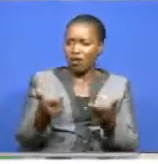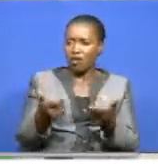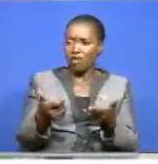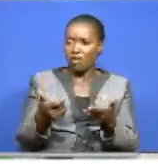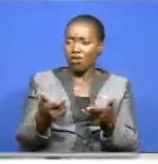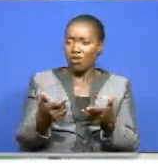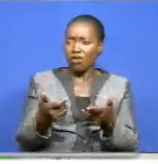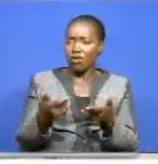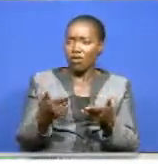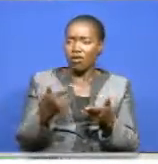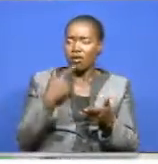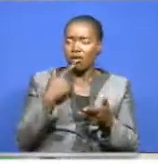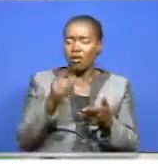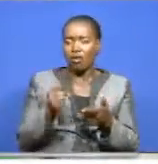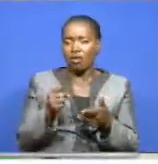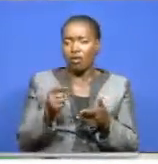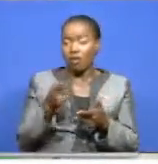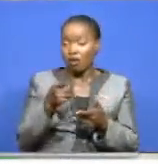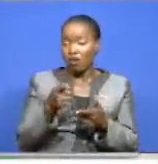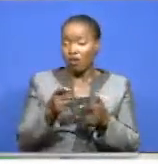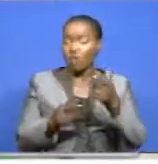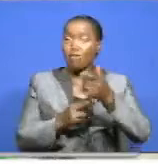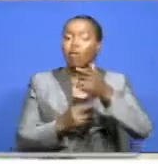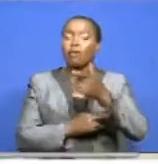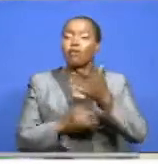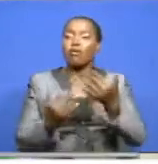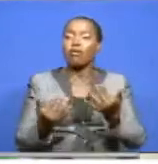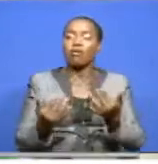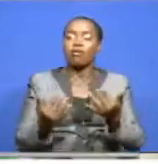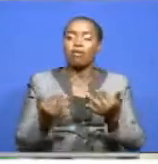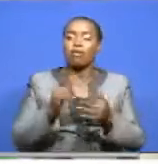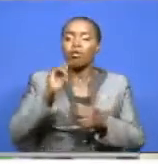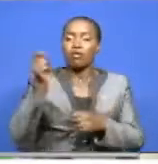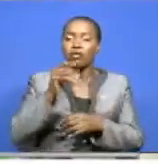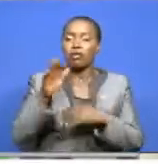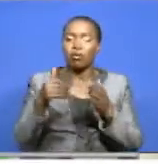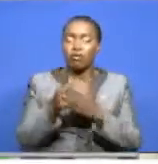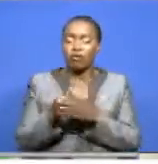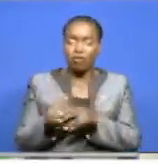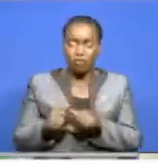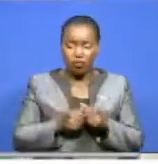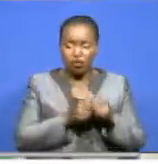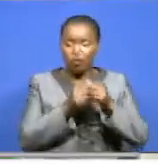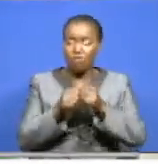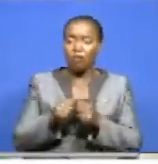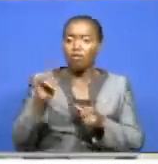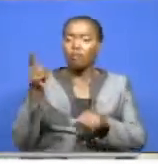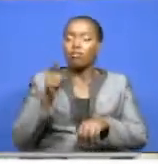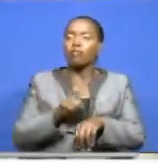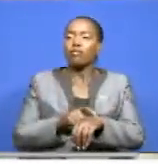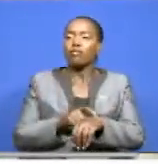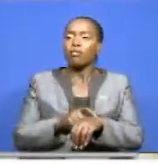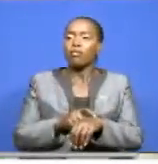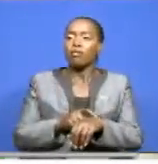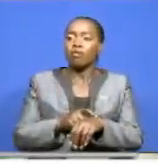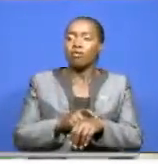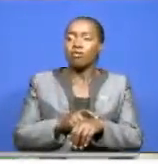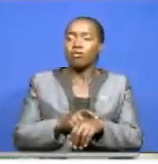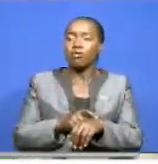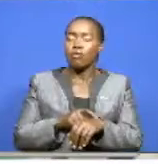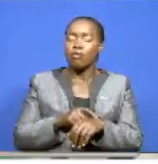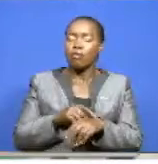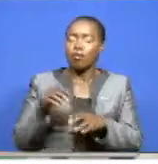voice. So it's like this bridge has brought Kenyans together. For the first time, we have found common